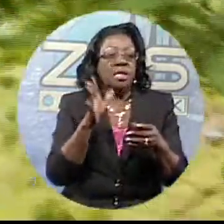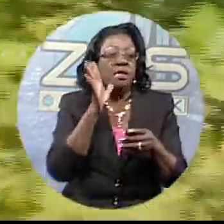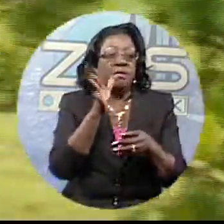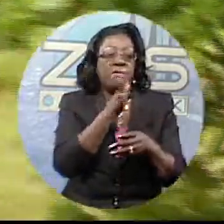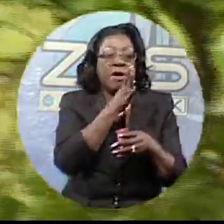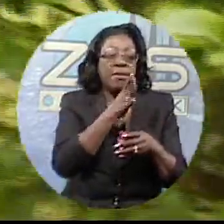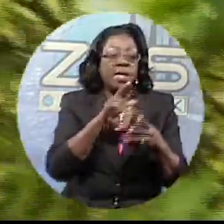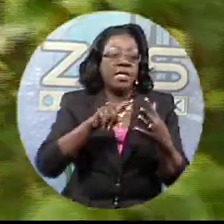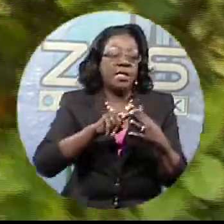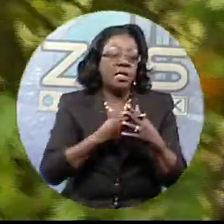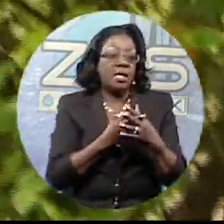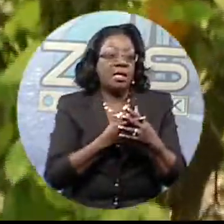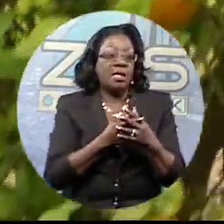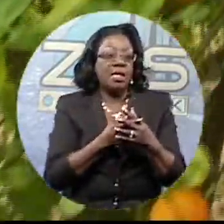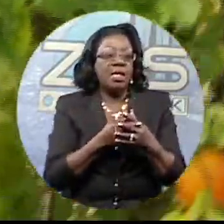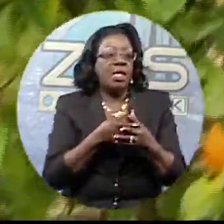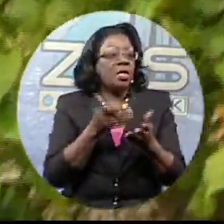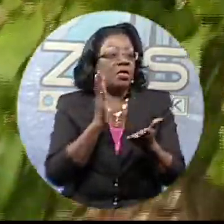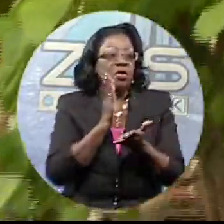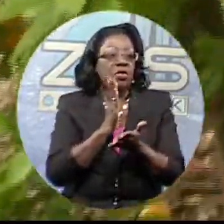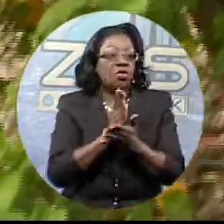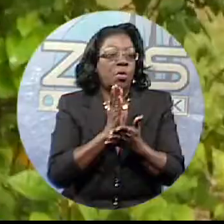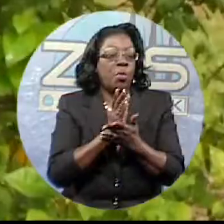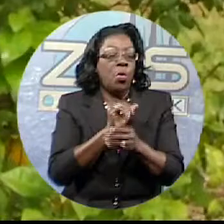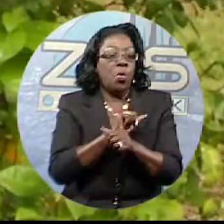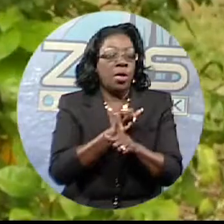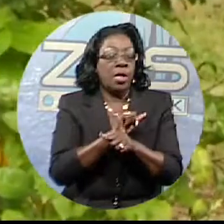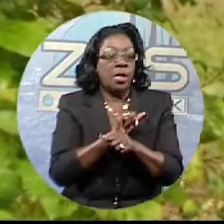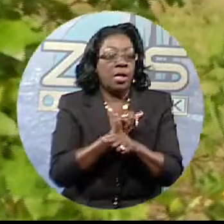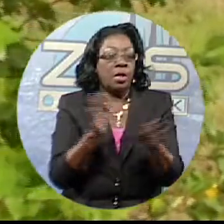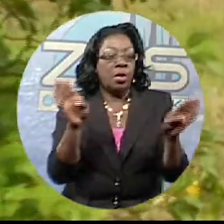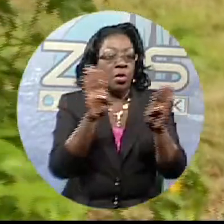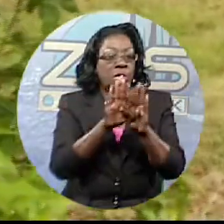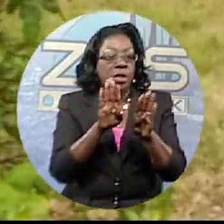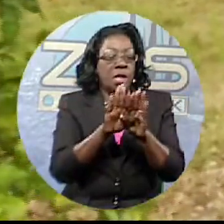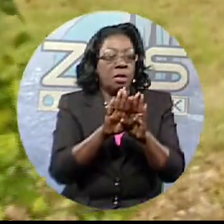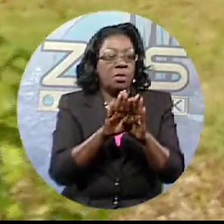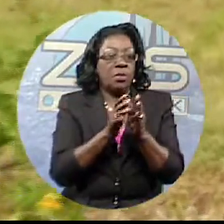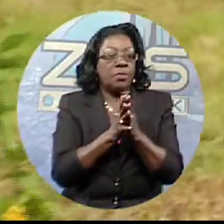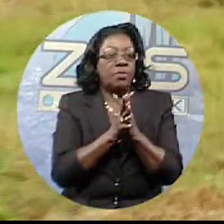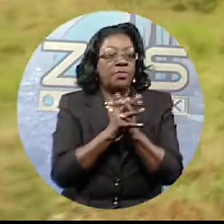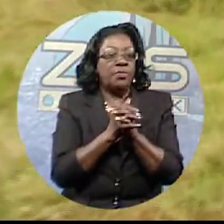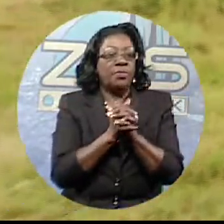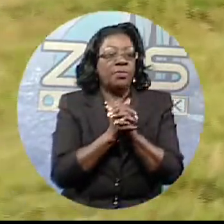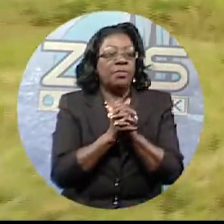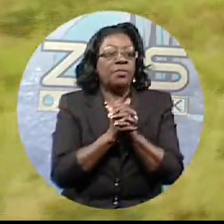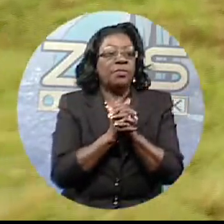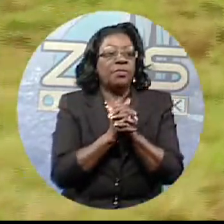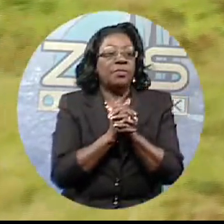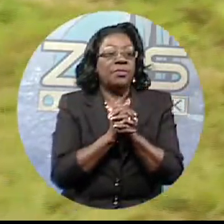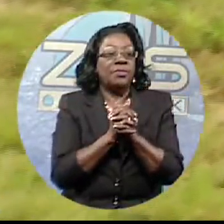that presently employs 35 workers be forced to shut down. Cleopatra Murphy, ZNS Network News.